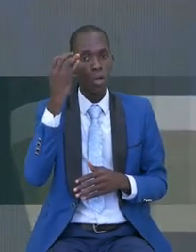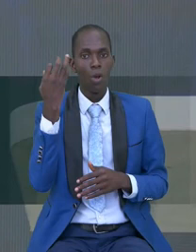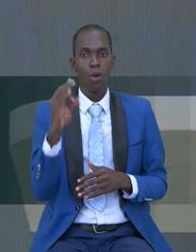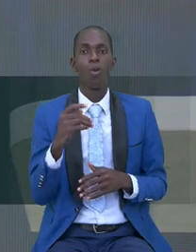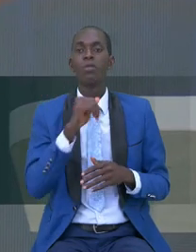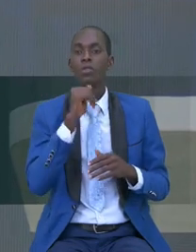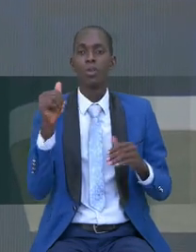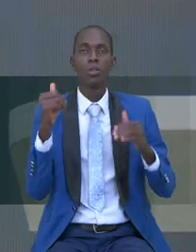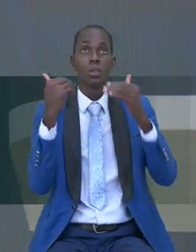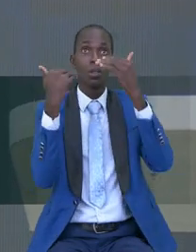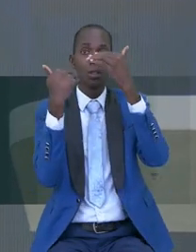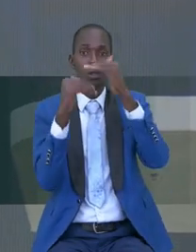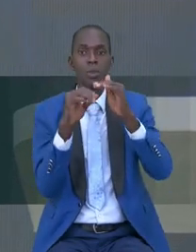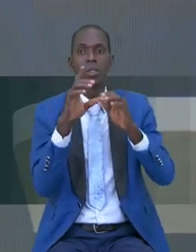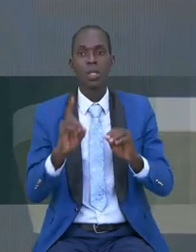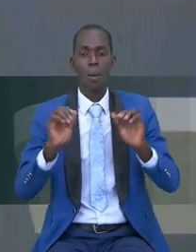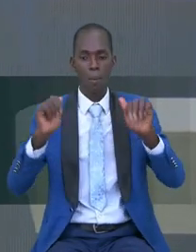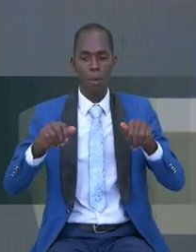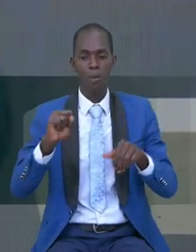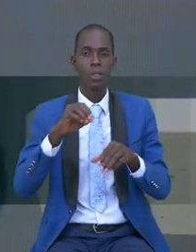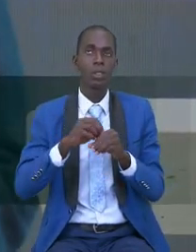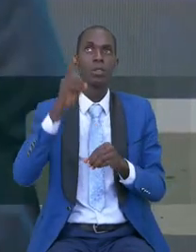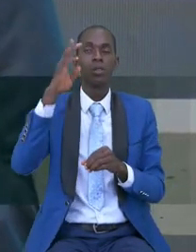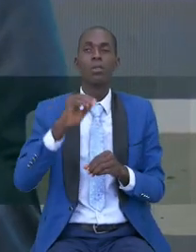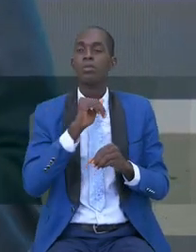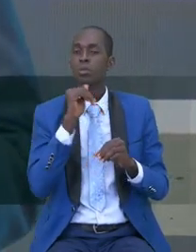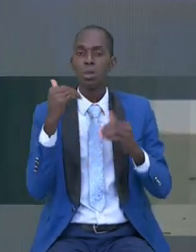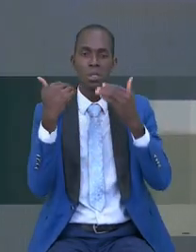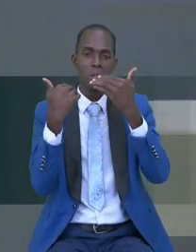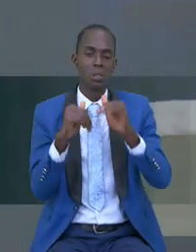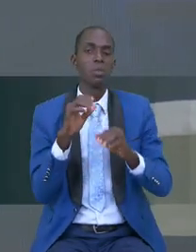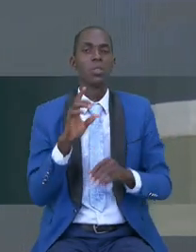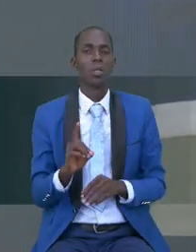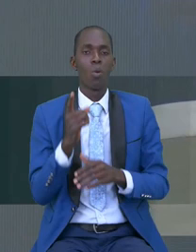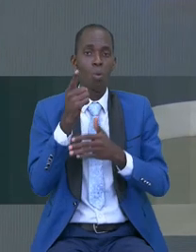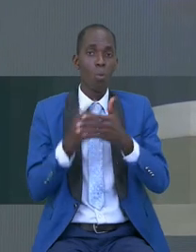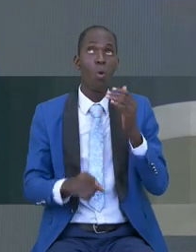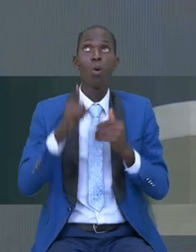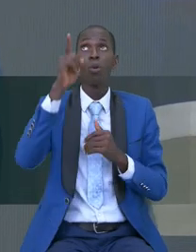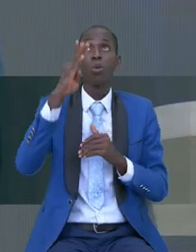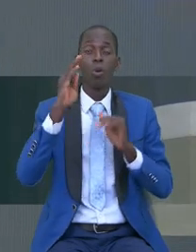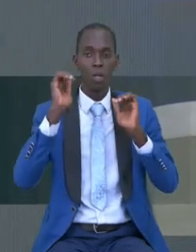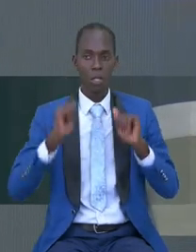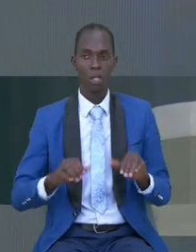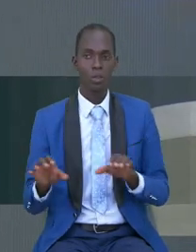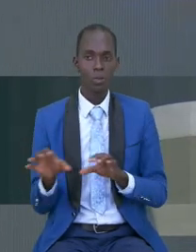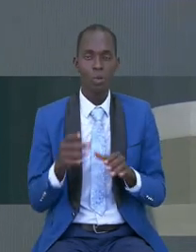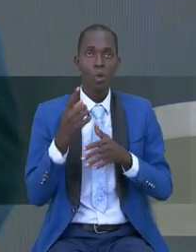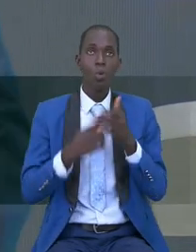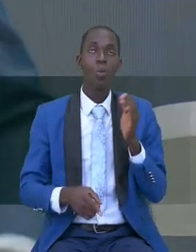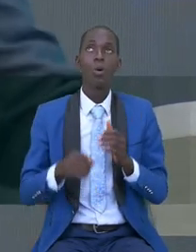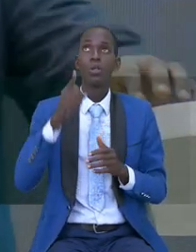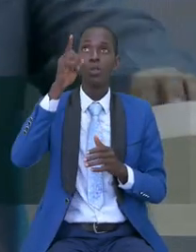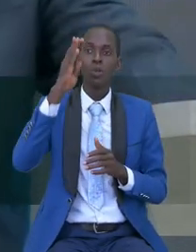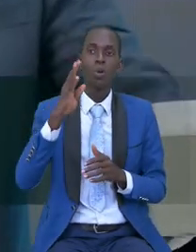unlimited possibilities in God. Unlimited. What God can do, what God will